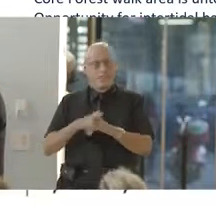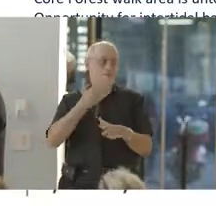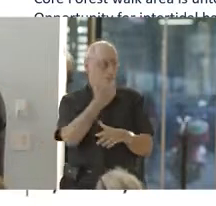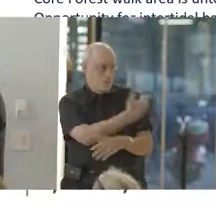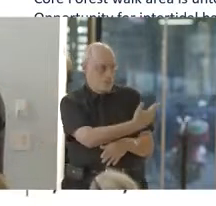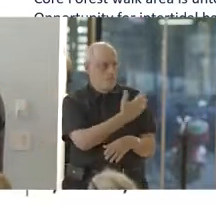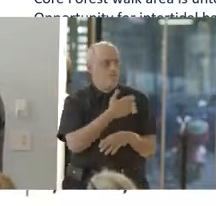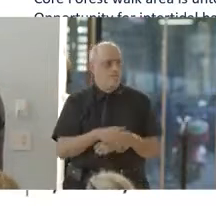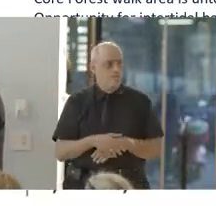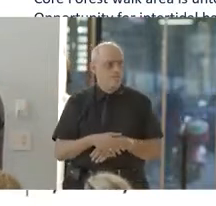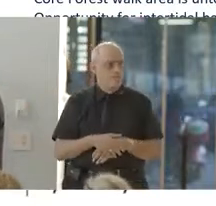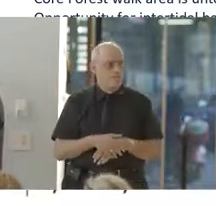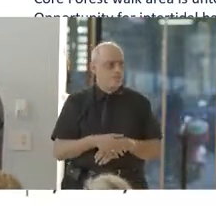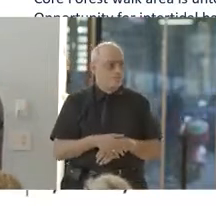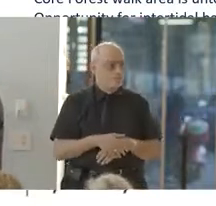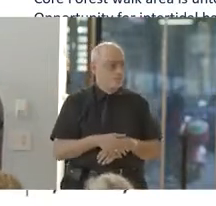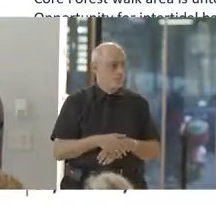Kate. Slide.